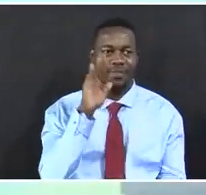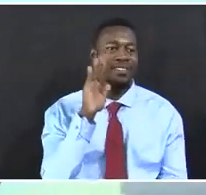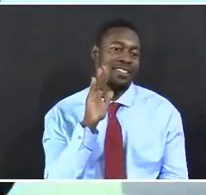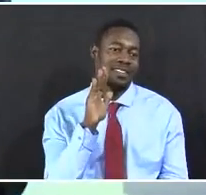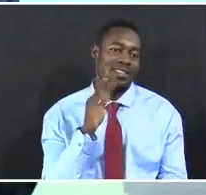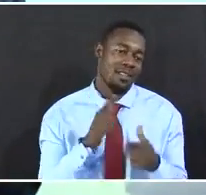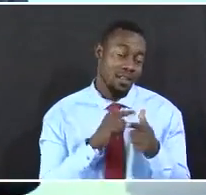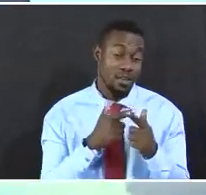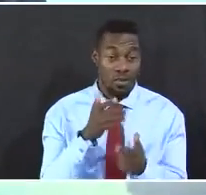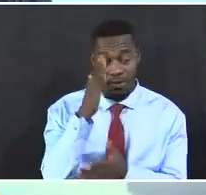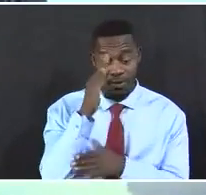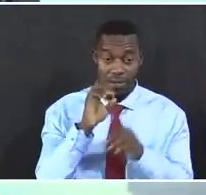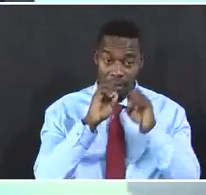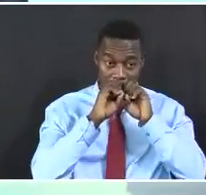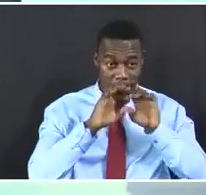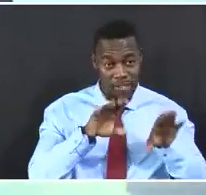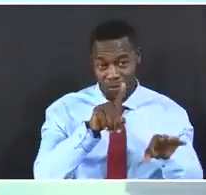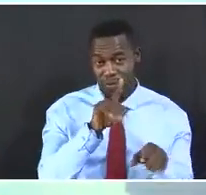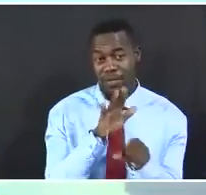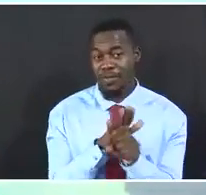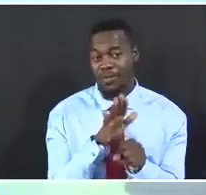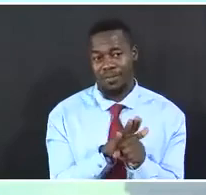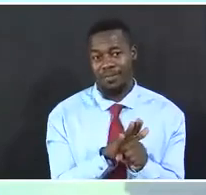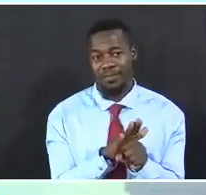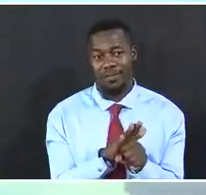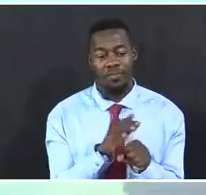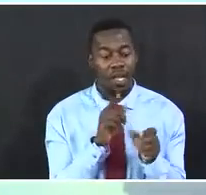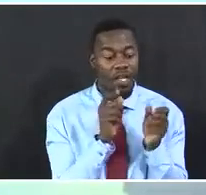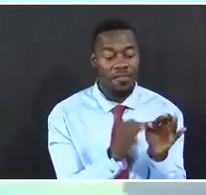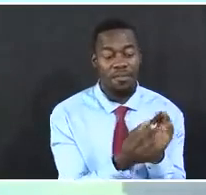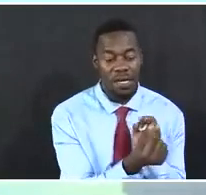God will be able to bless us with that money.